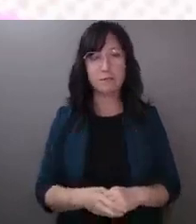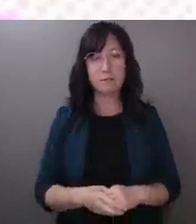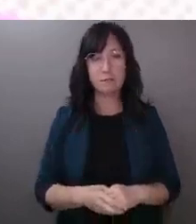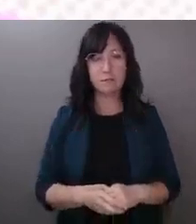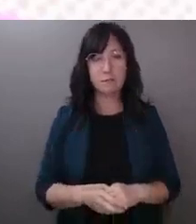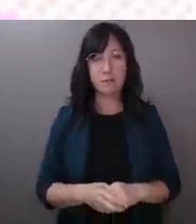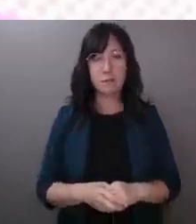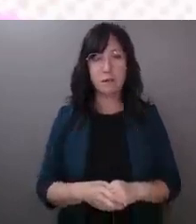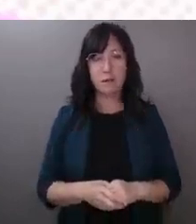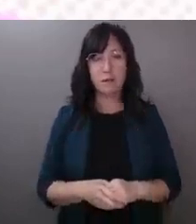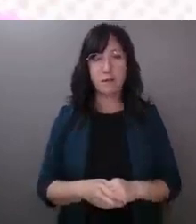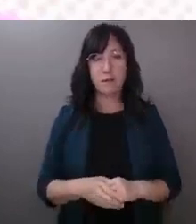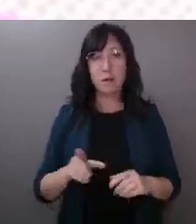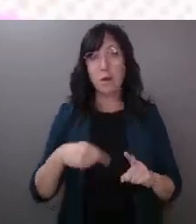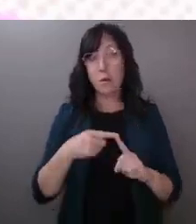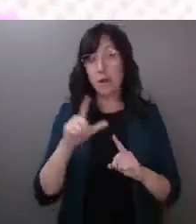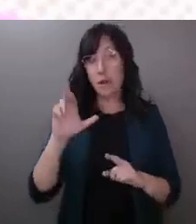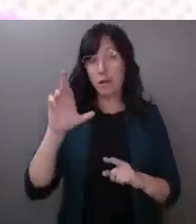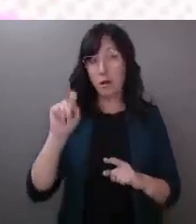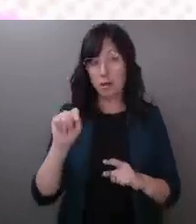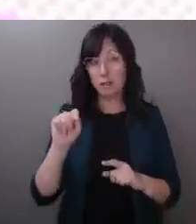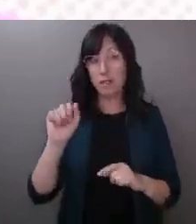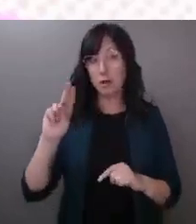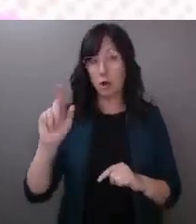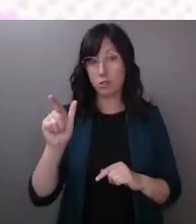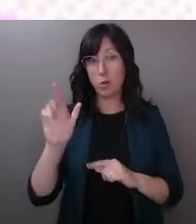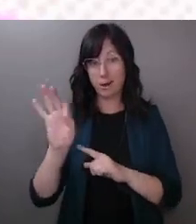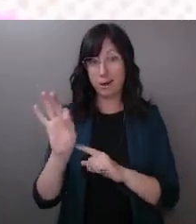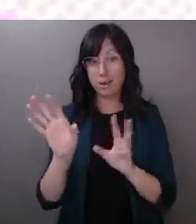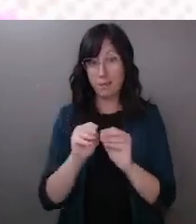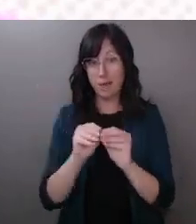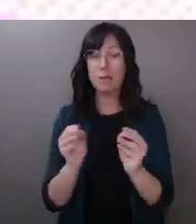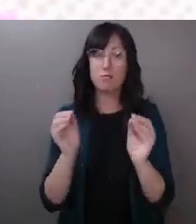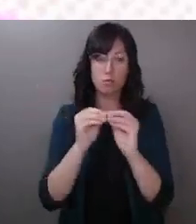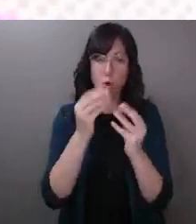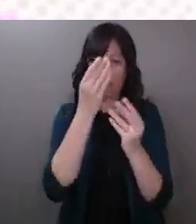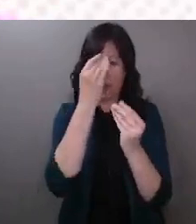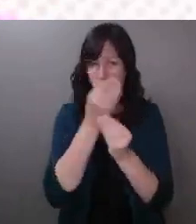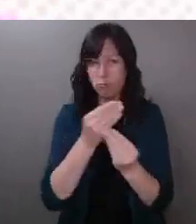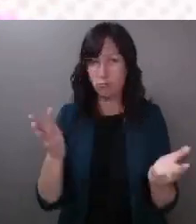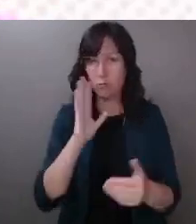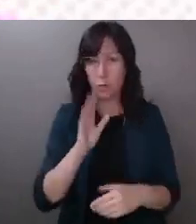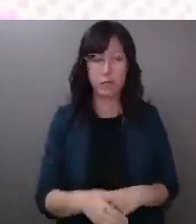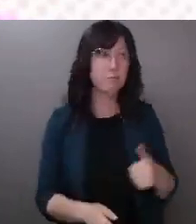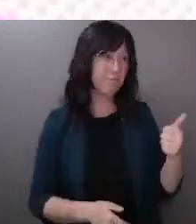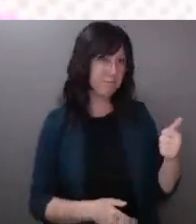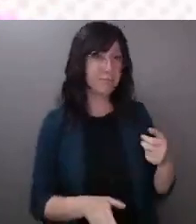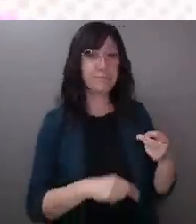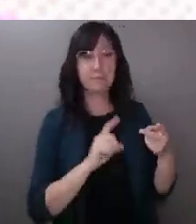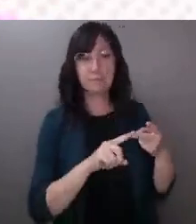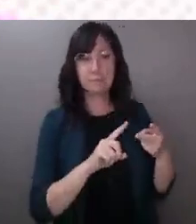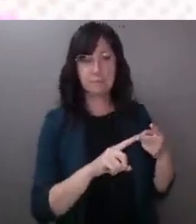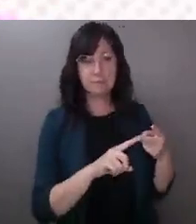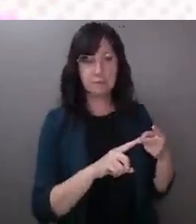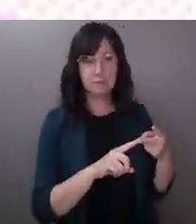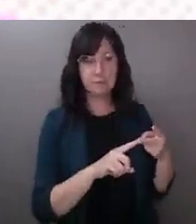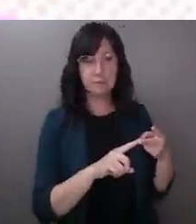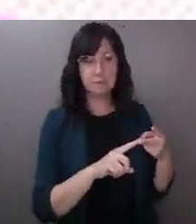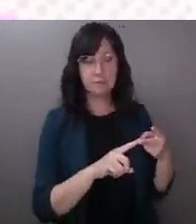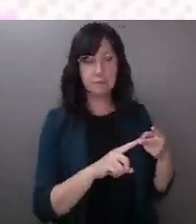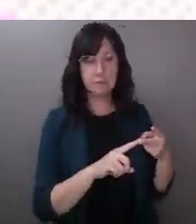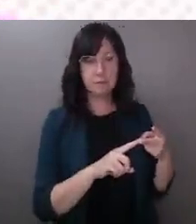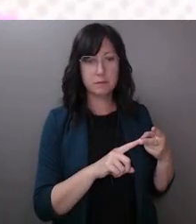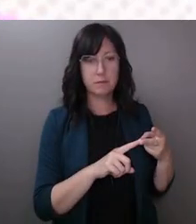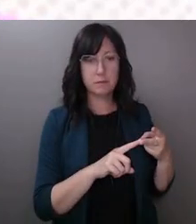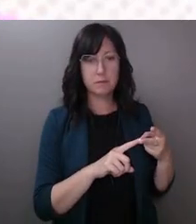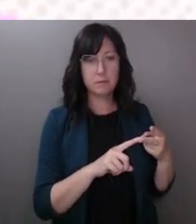said, during the LRT subcommittee on August 29th. Okay, thanks. And I just have another question about, do